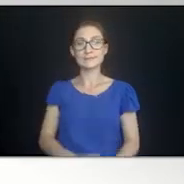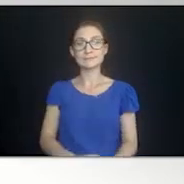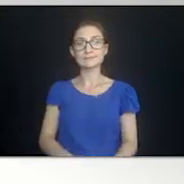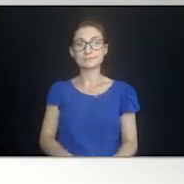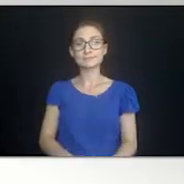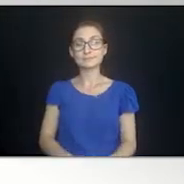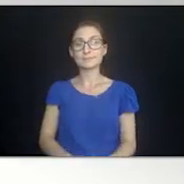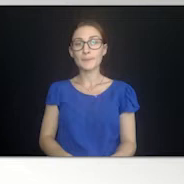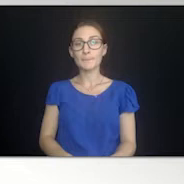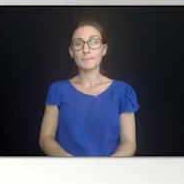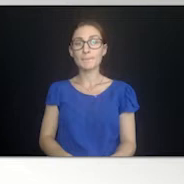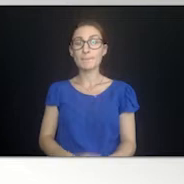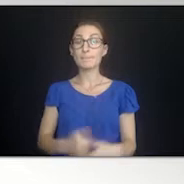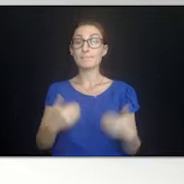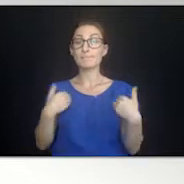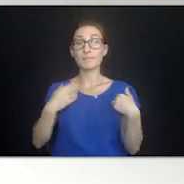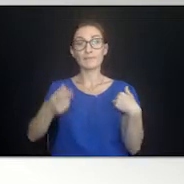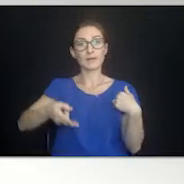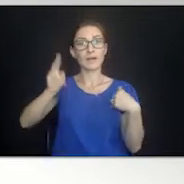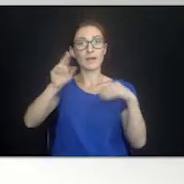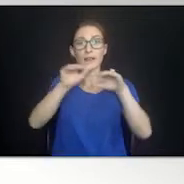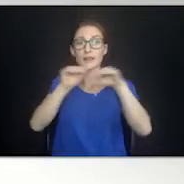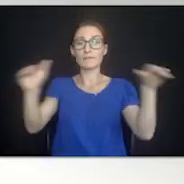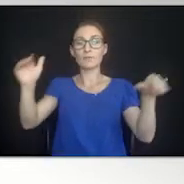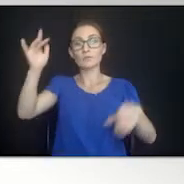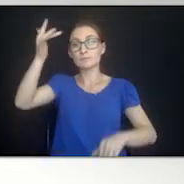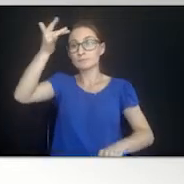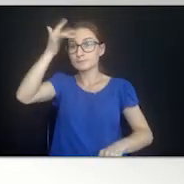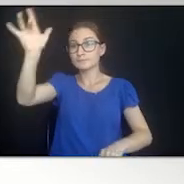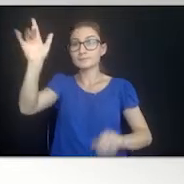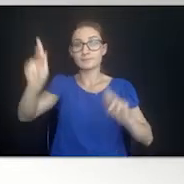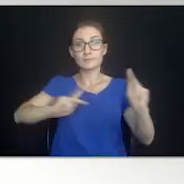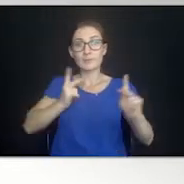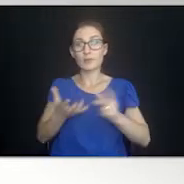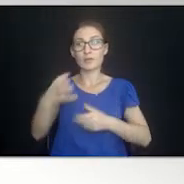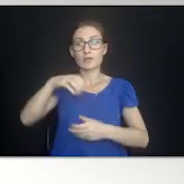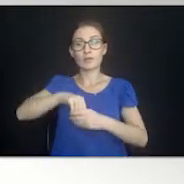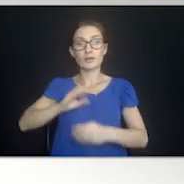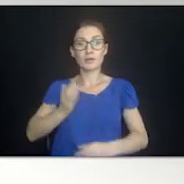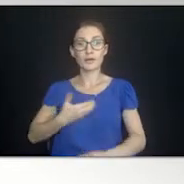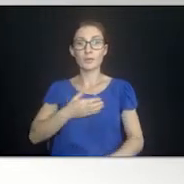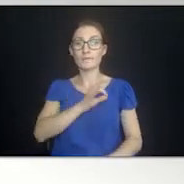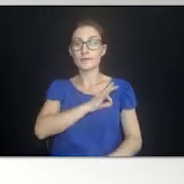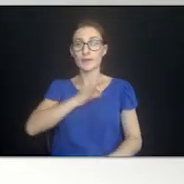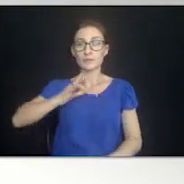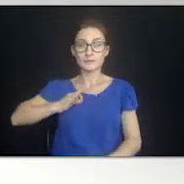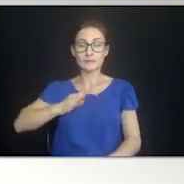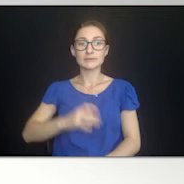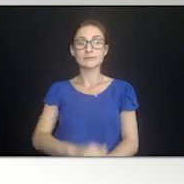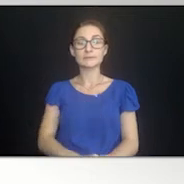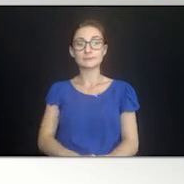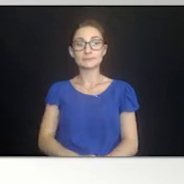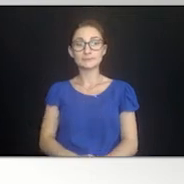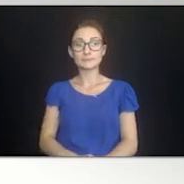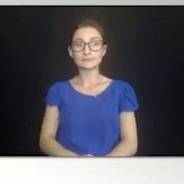some very high-level intellectuals who are part of our faculty.